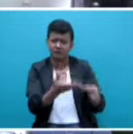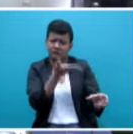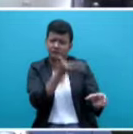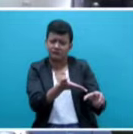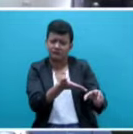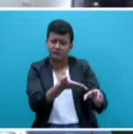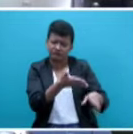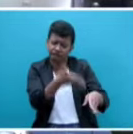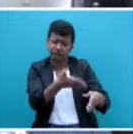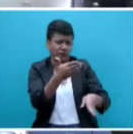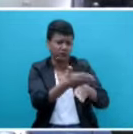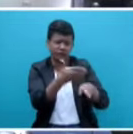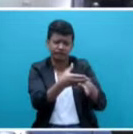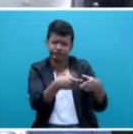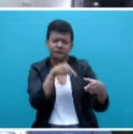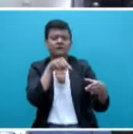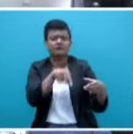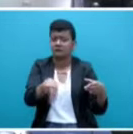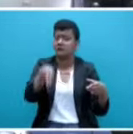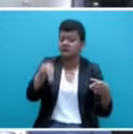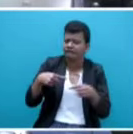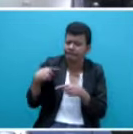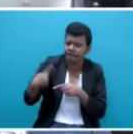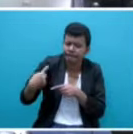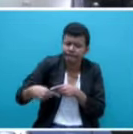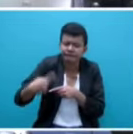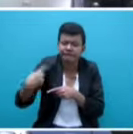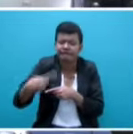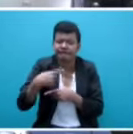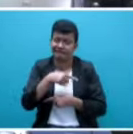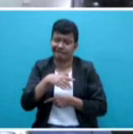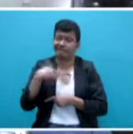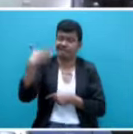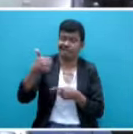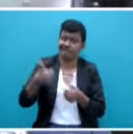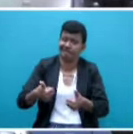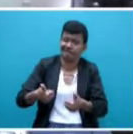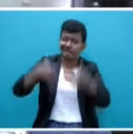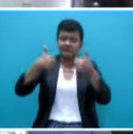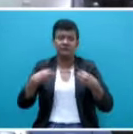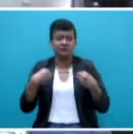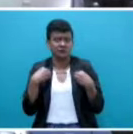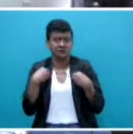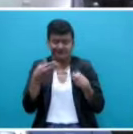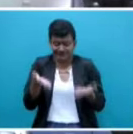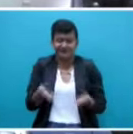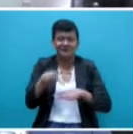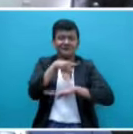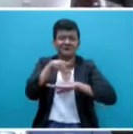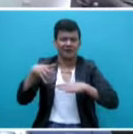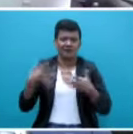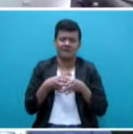up with the momentum. Mr. Speaker, sir, the business of this Parliament is not confined only to the proceedings in this